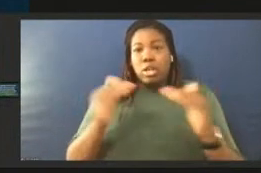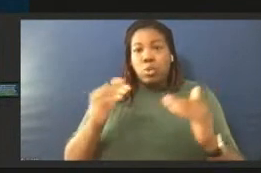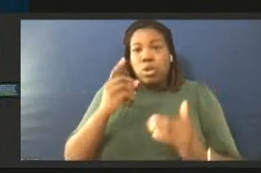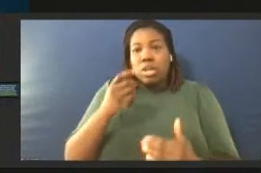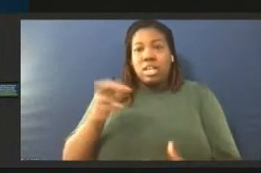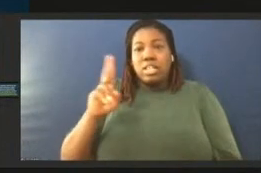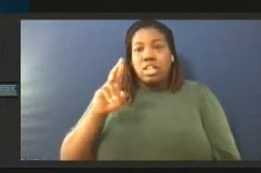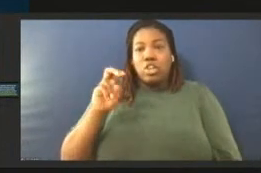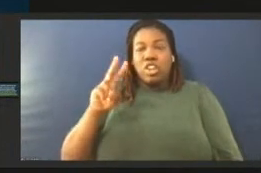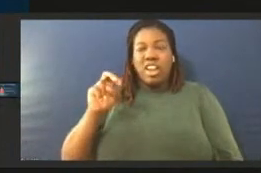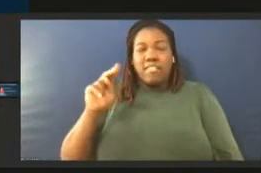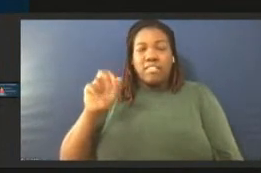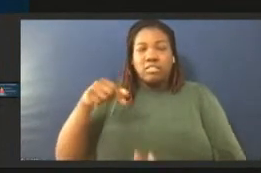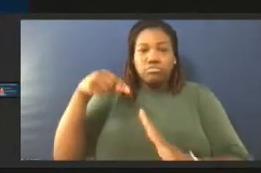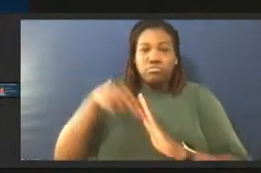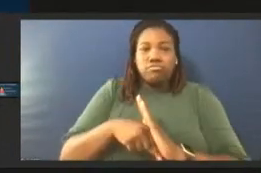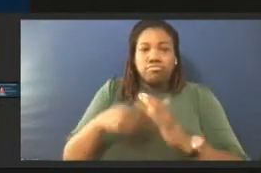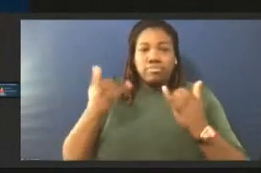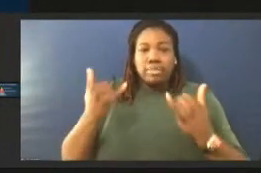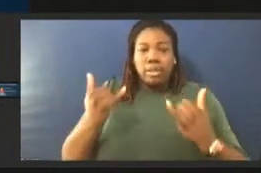now.